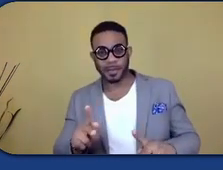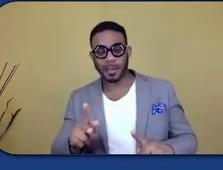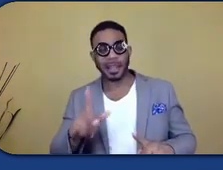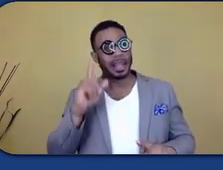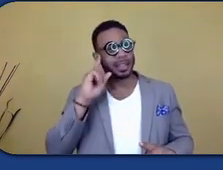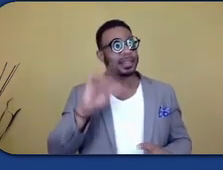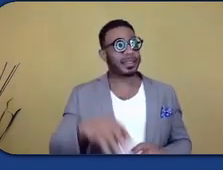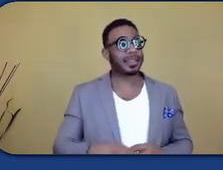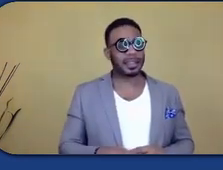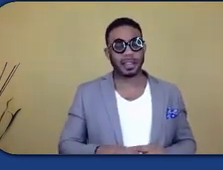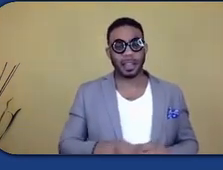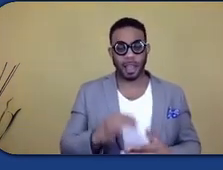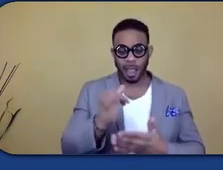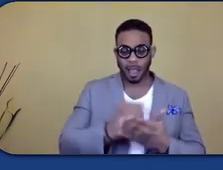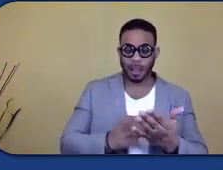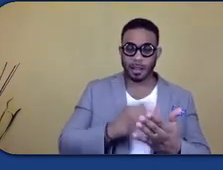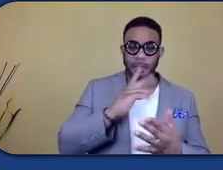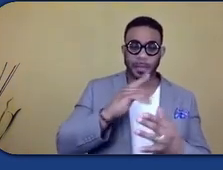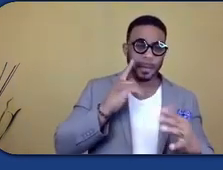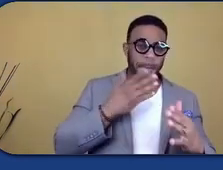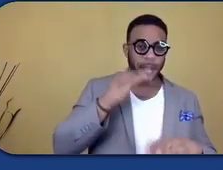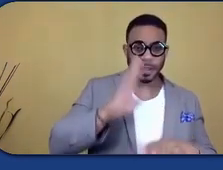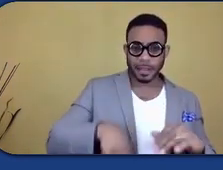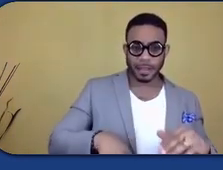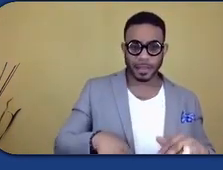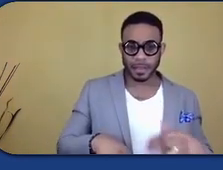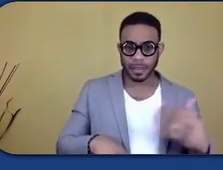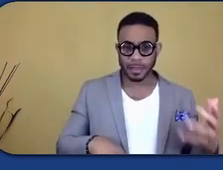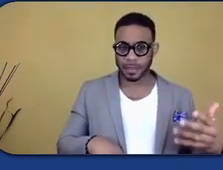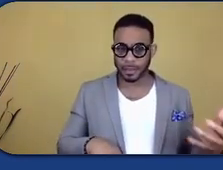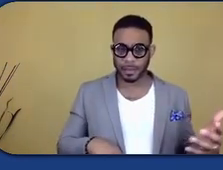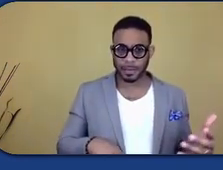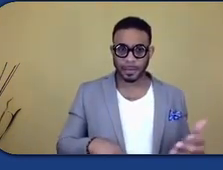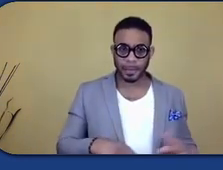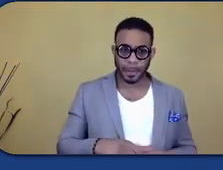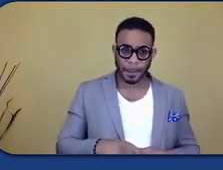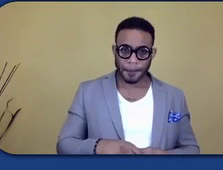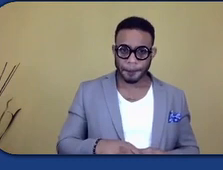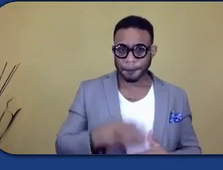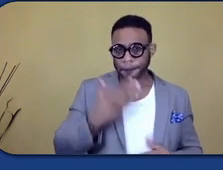of other people, I think art speaks